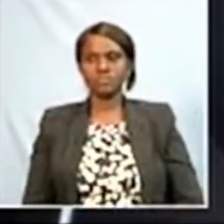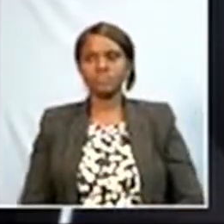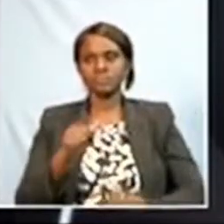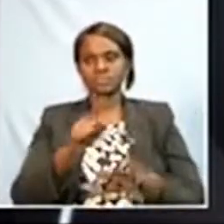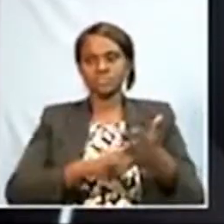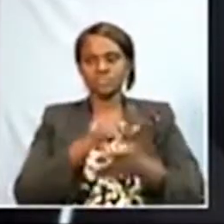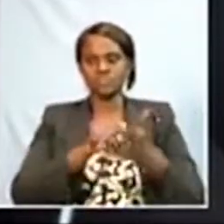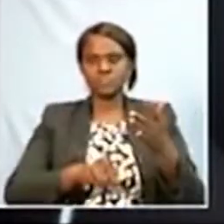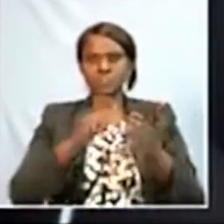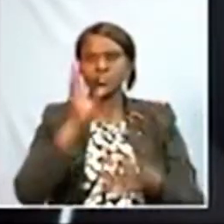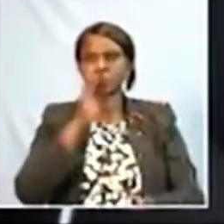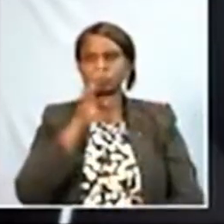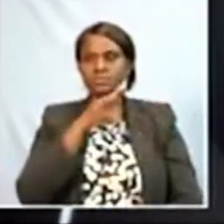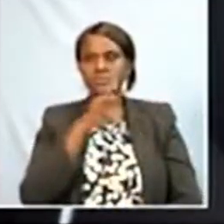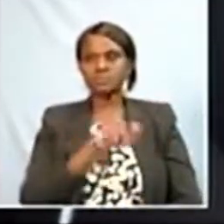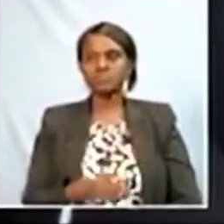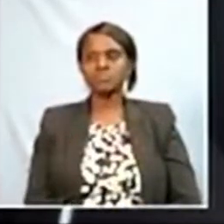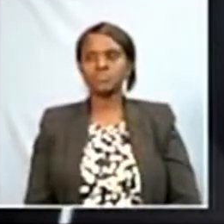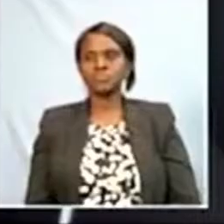terminate contracts.